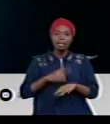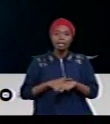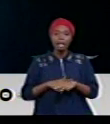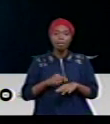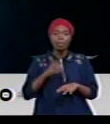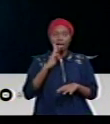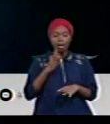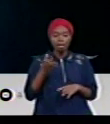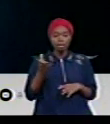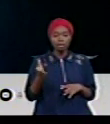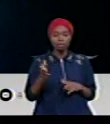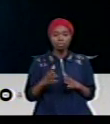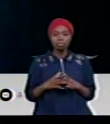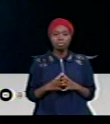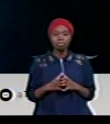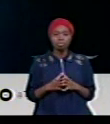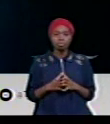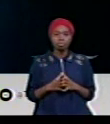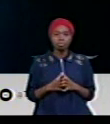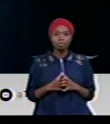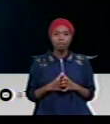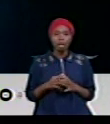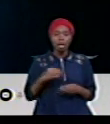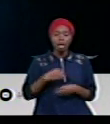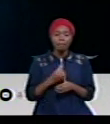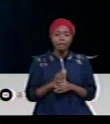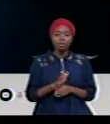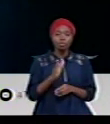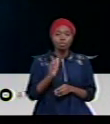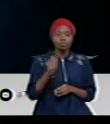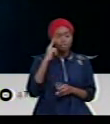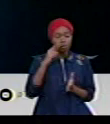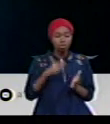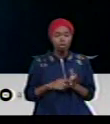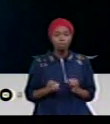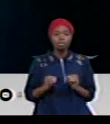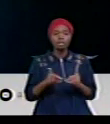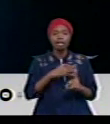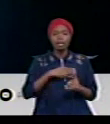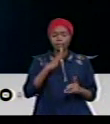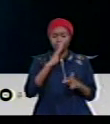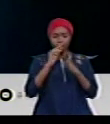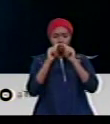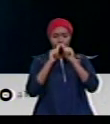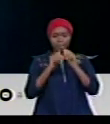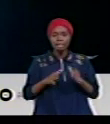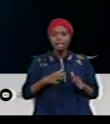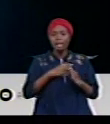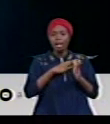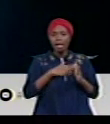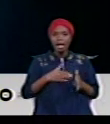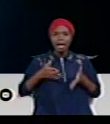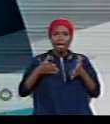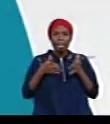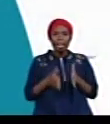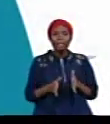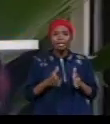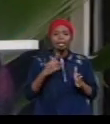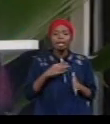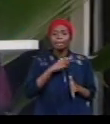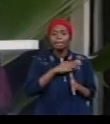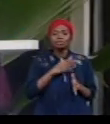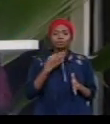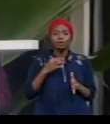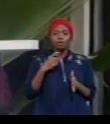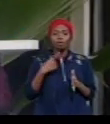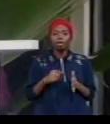there. Avail yourself of the opportunity and be blessed, and let the ministry of the convener